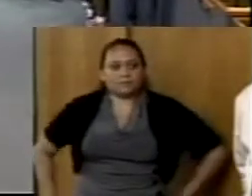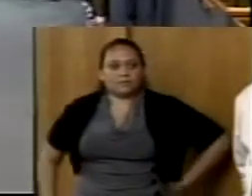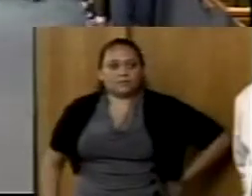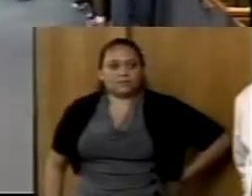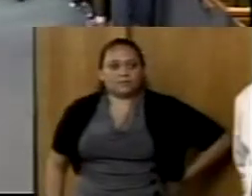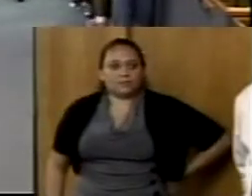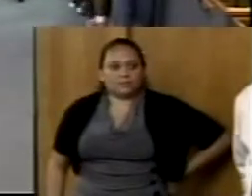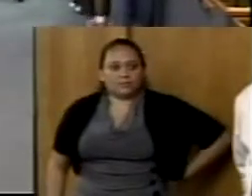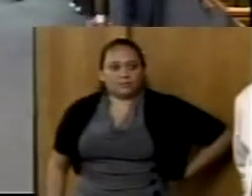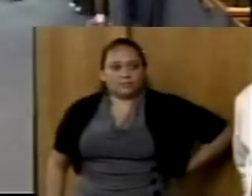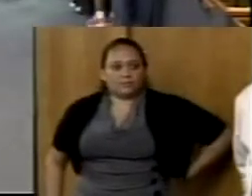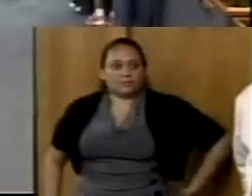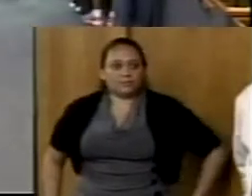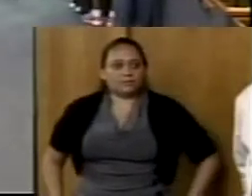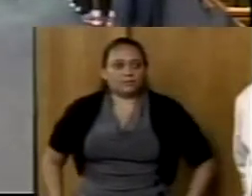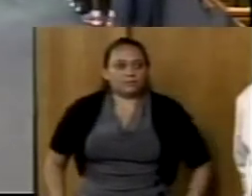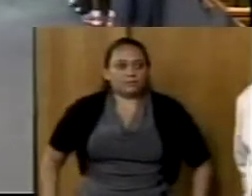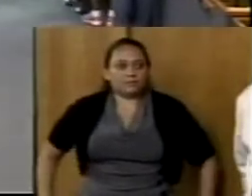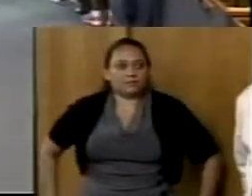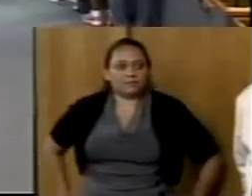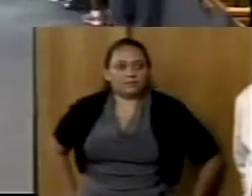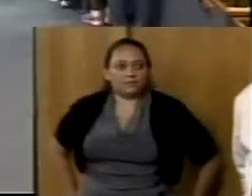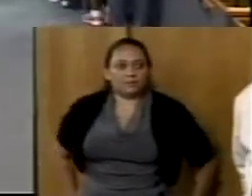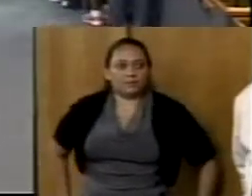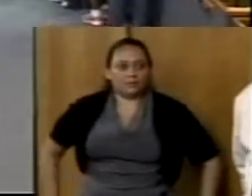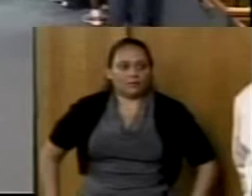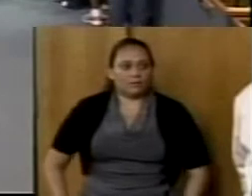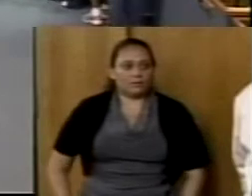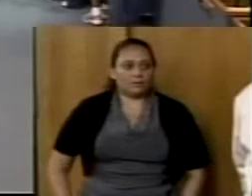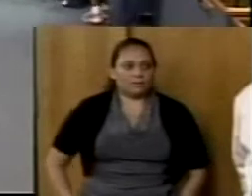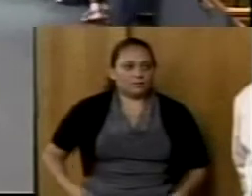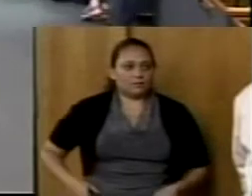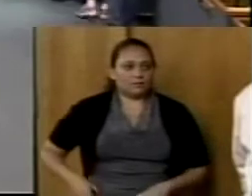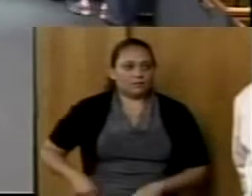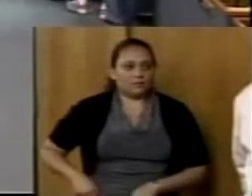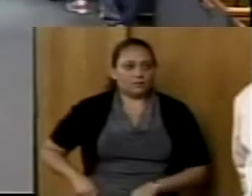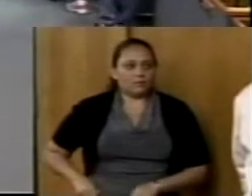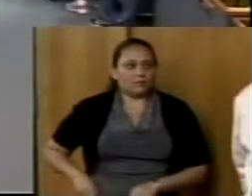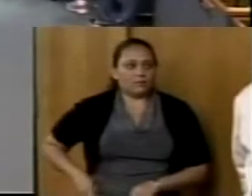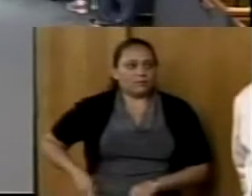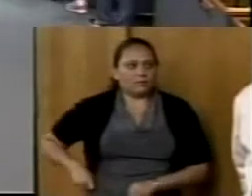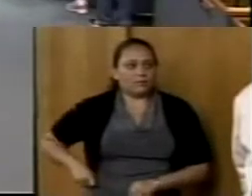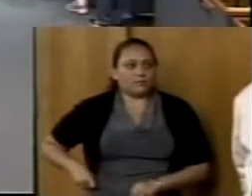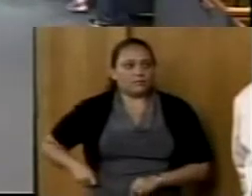excited. Congratulations. Go to hold back so they can take a picture of the ball.